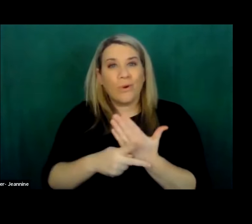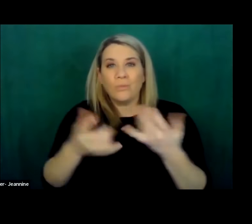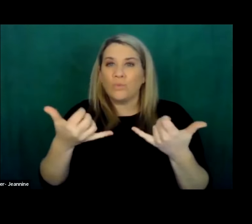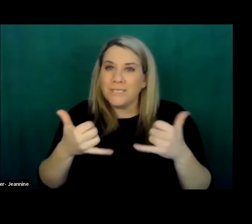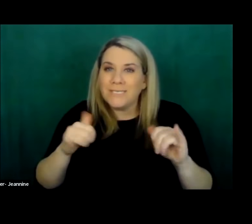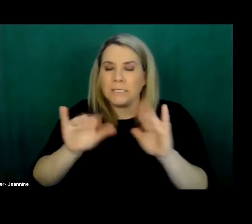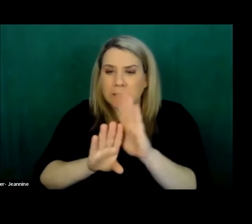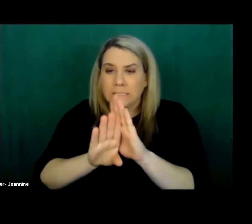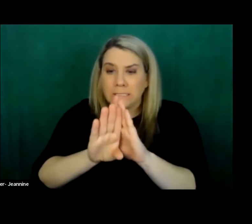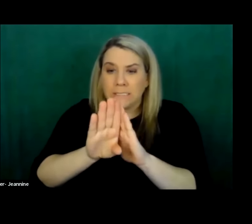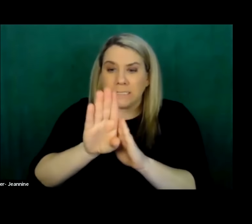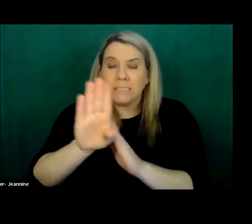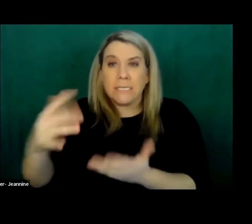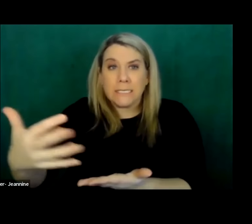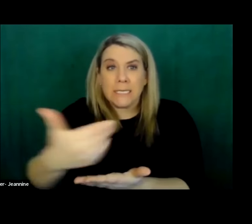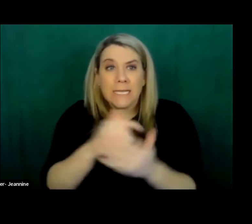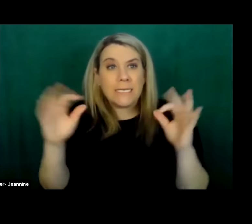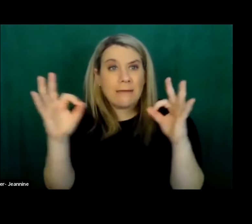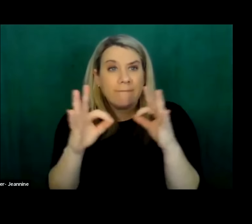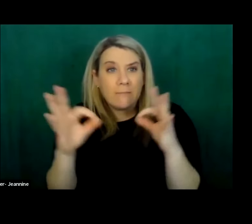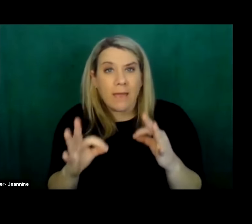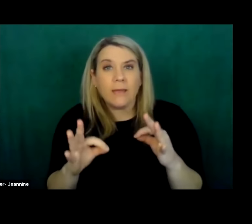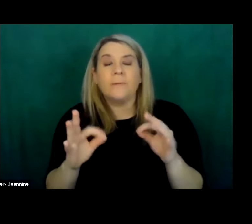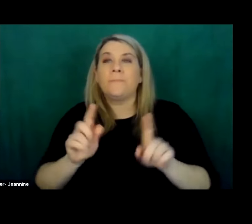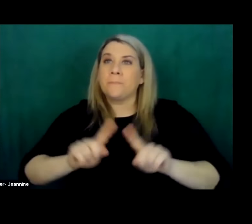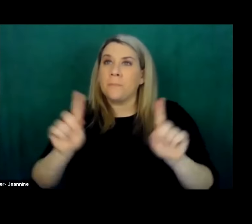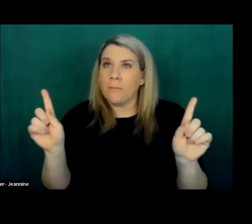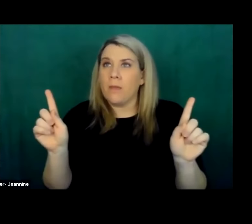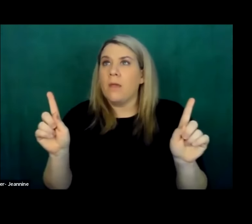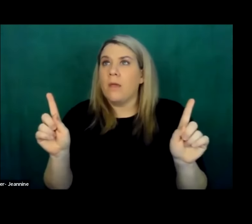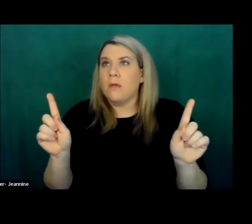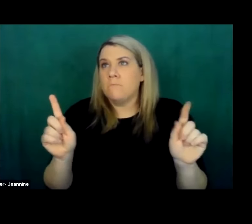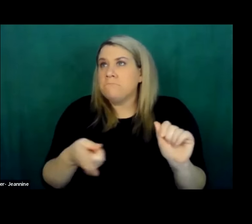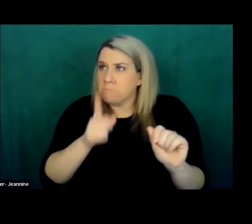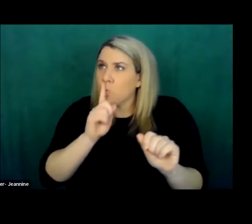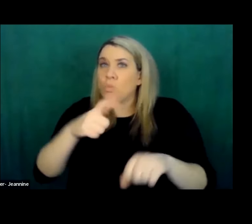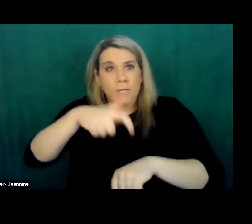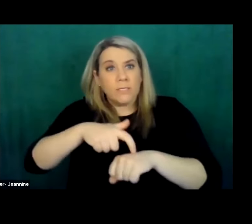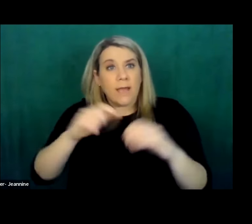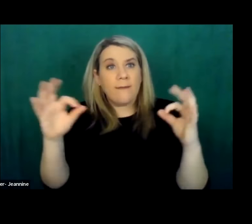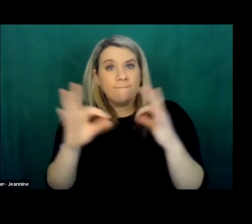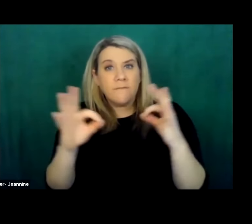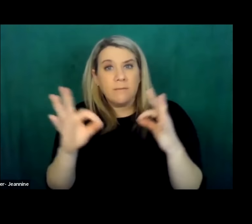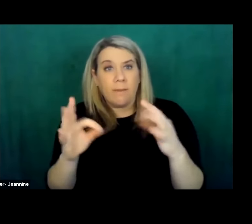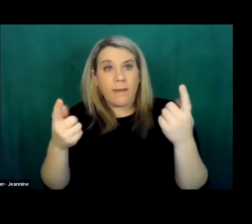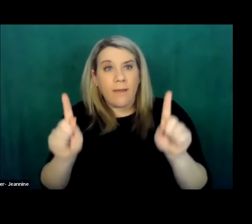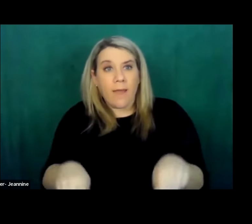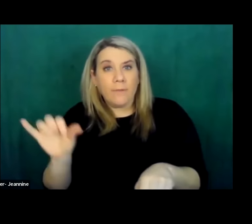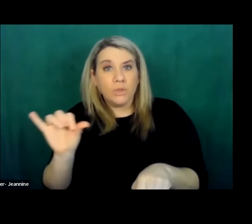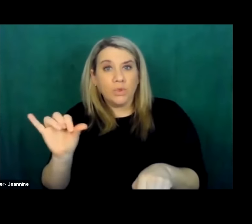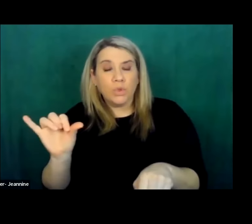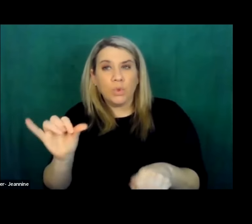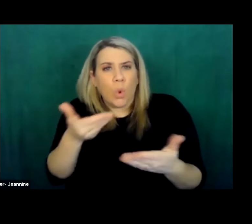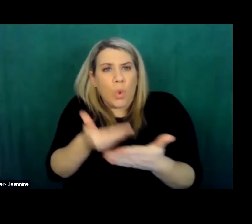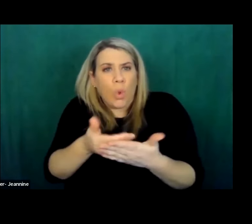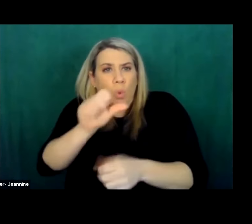data collection and that feedback loop, but we are able to get that real-time feedback, and that close collaboration